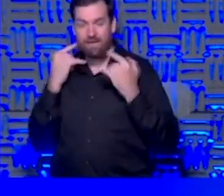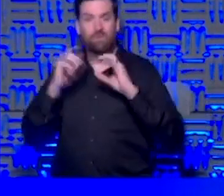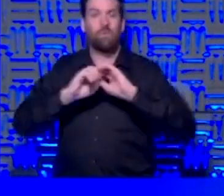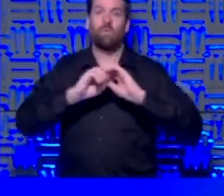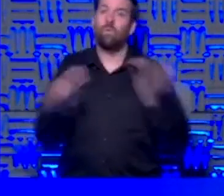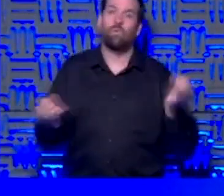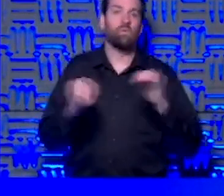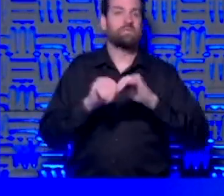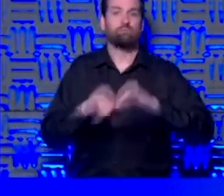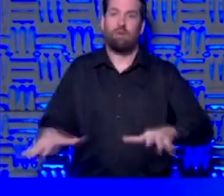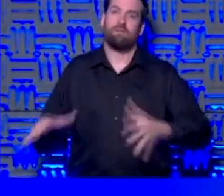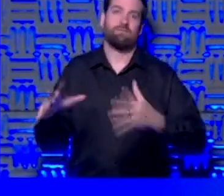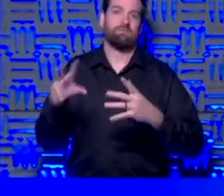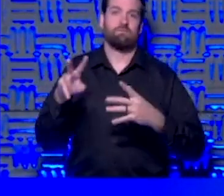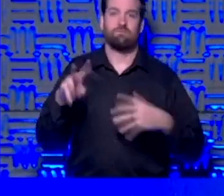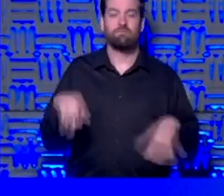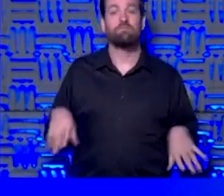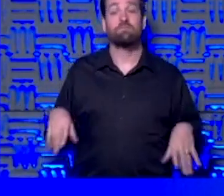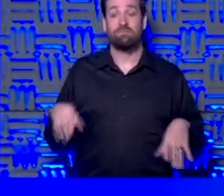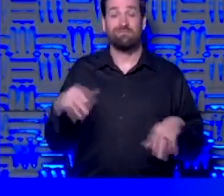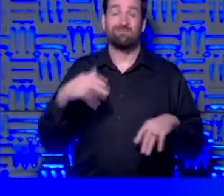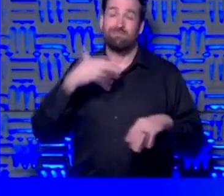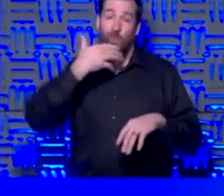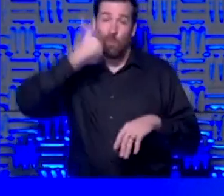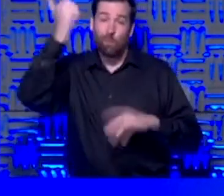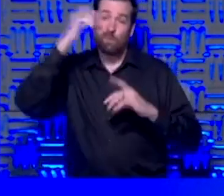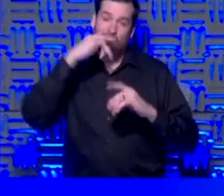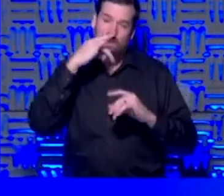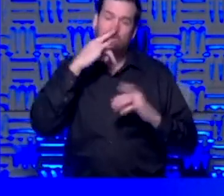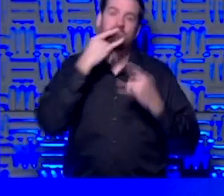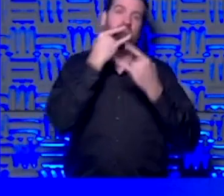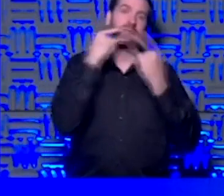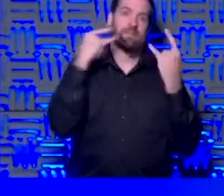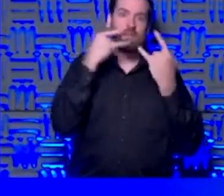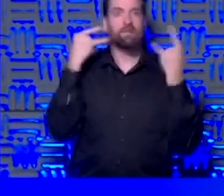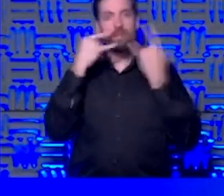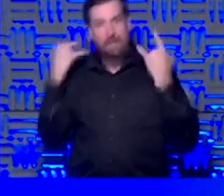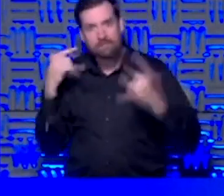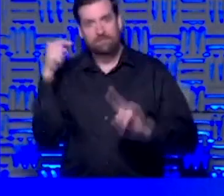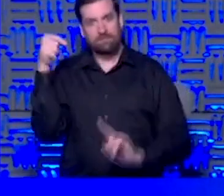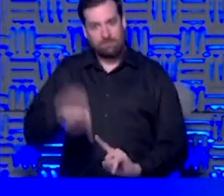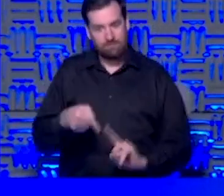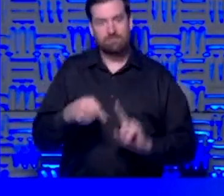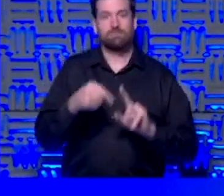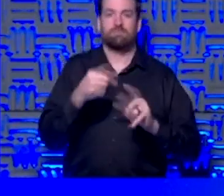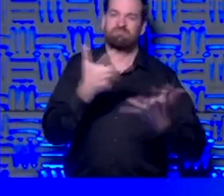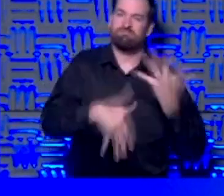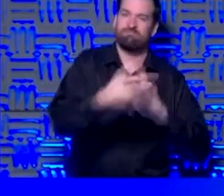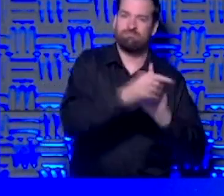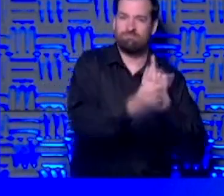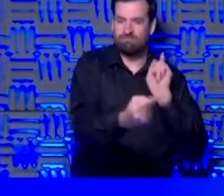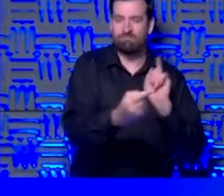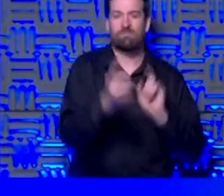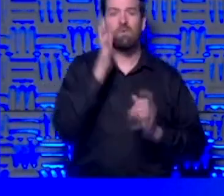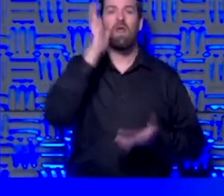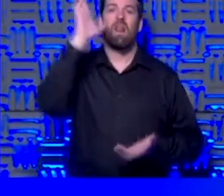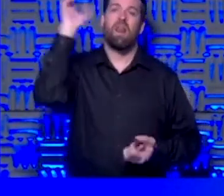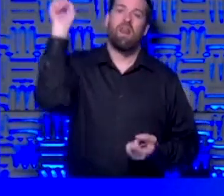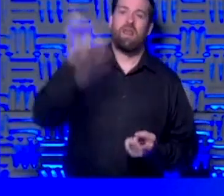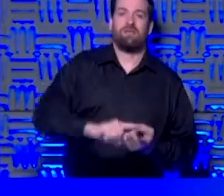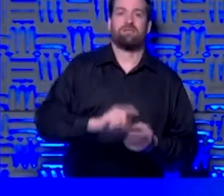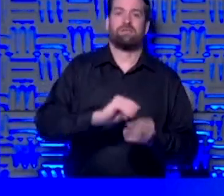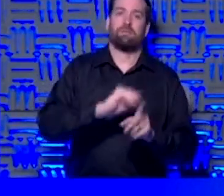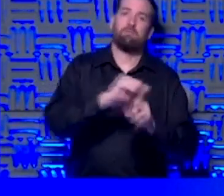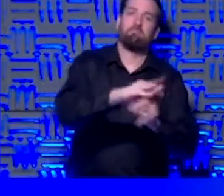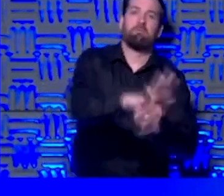those students, especially the older students, to continue to wear masks and be as far apart as possible, I think you're going to have less actual